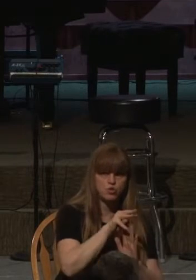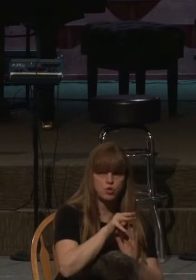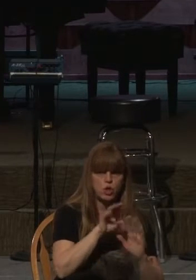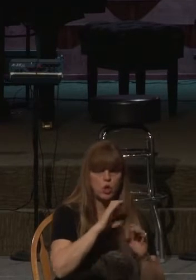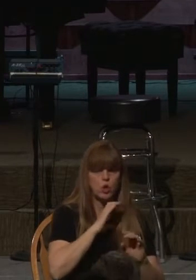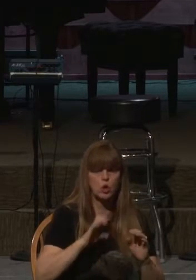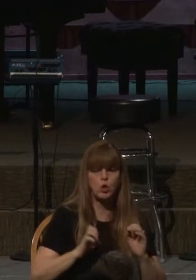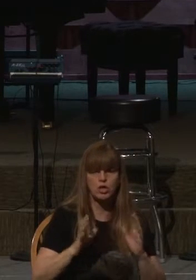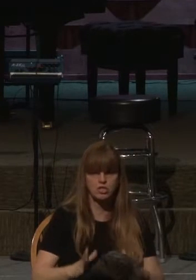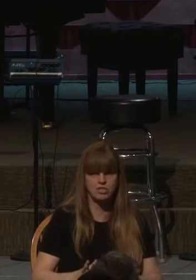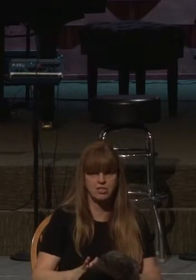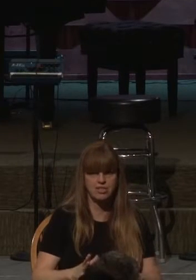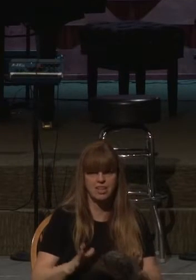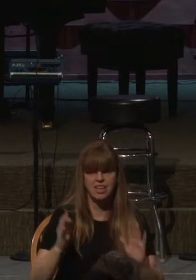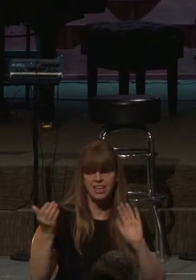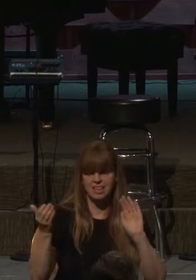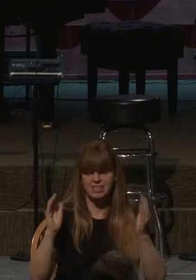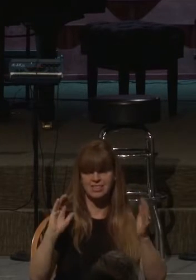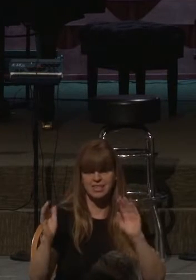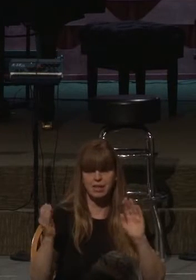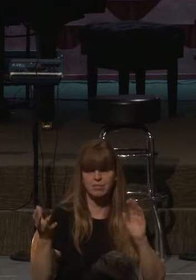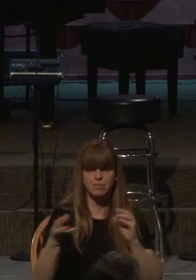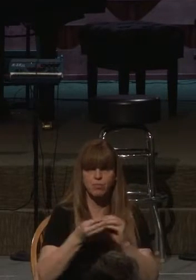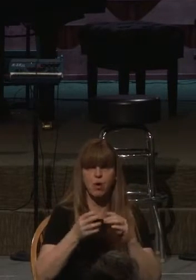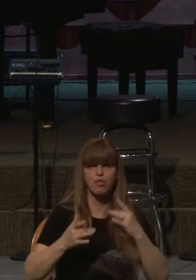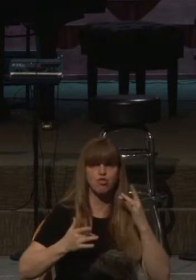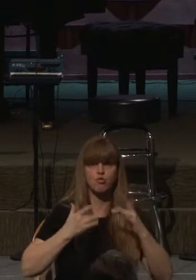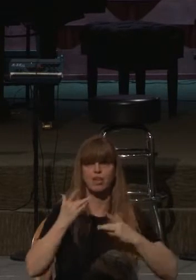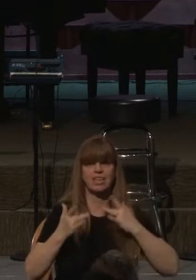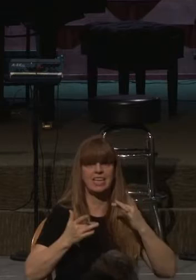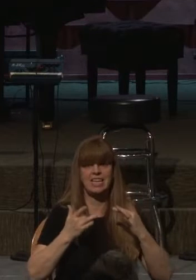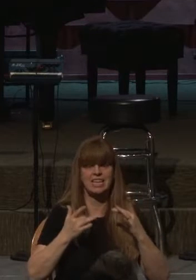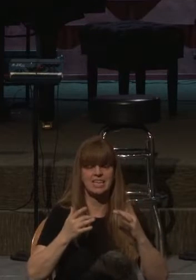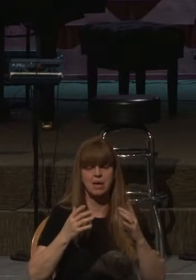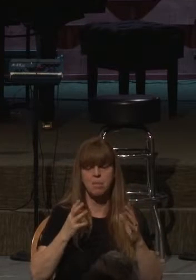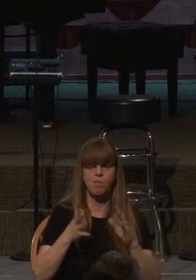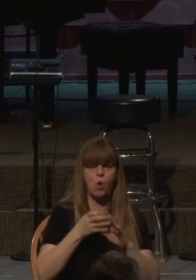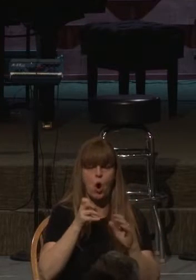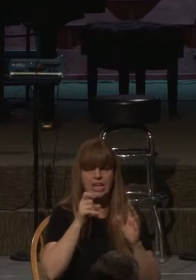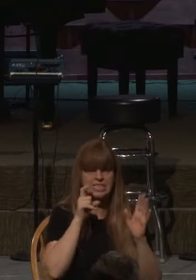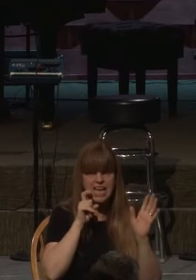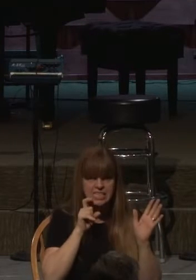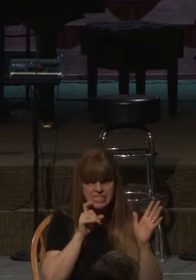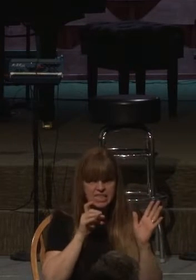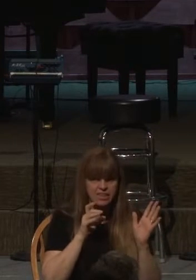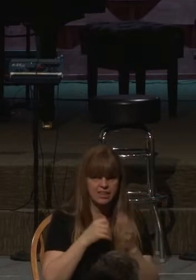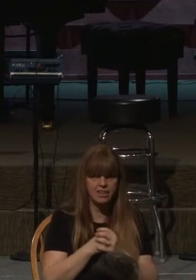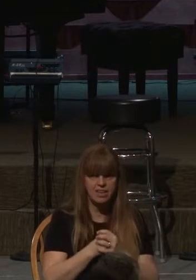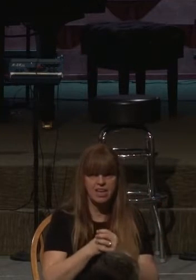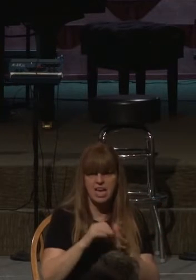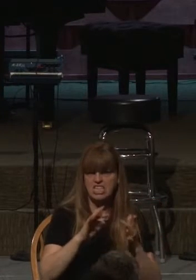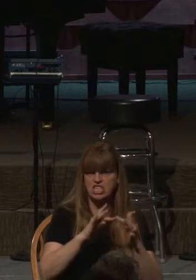teaching seems more thrilling, seems more sexy, seems more